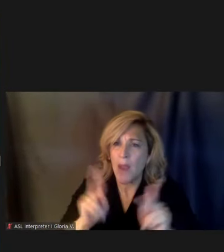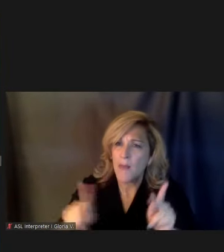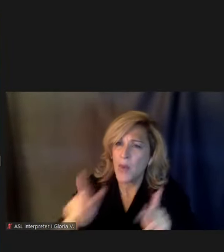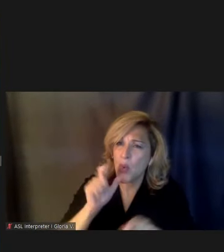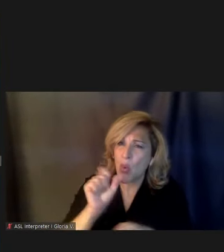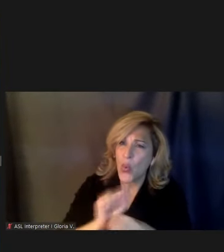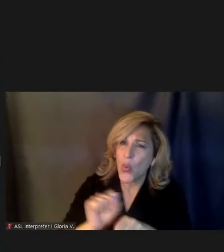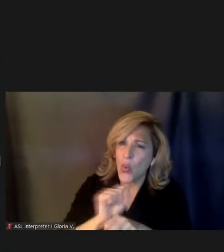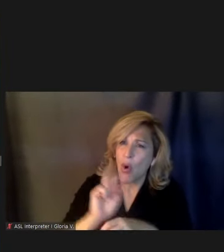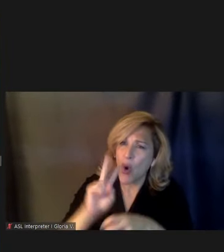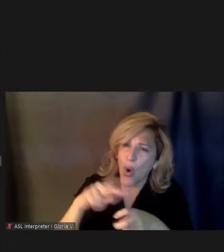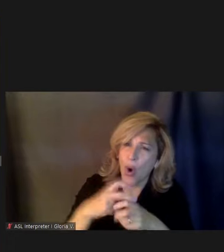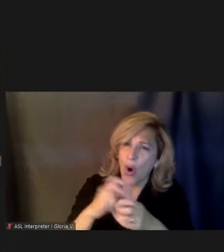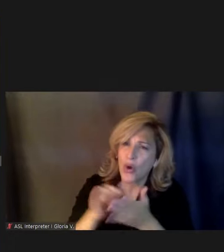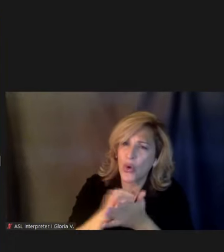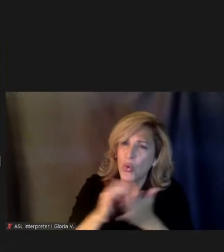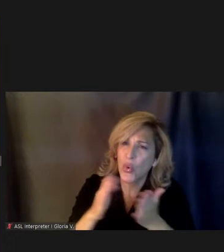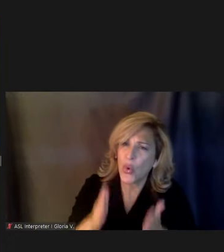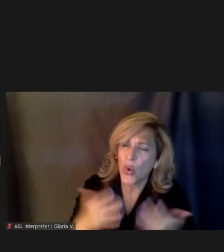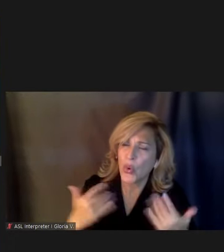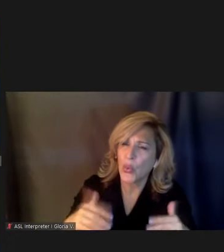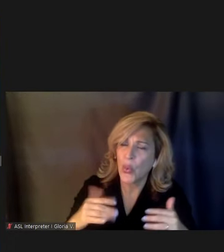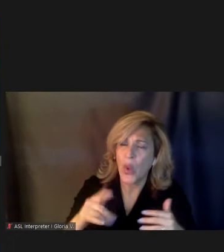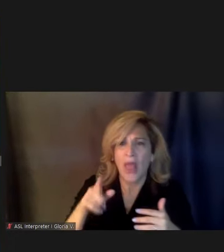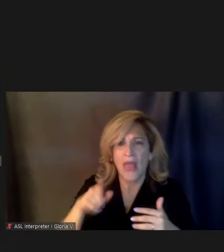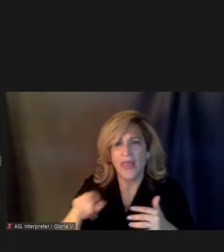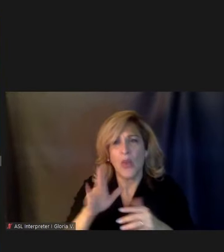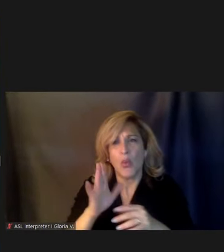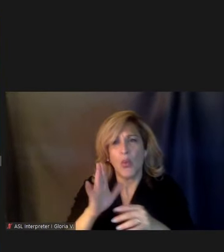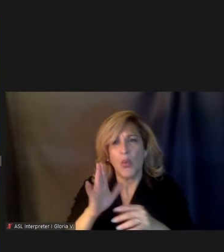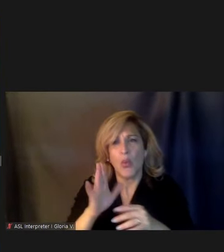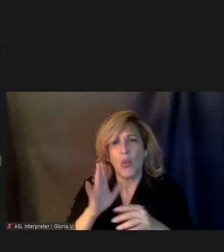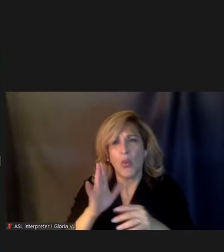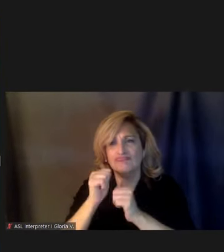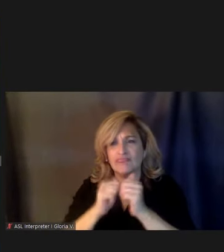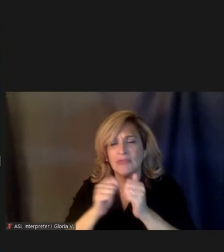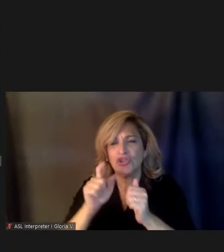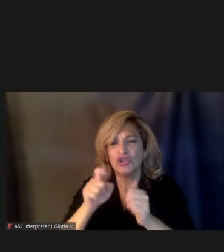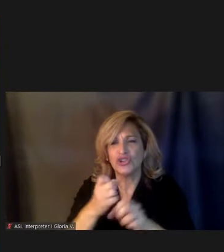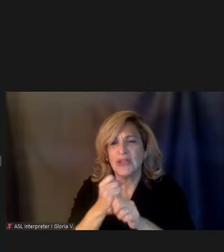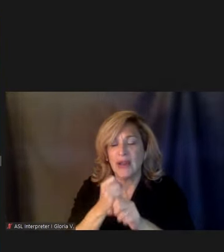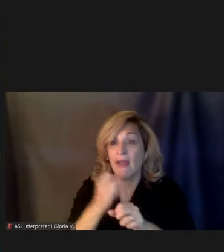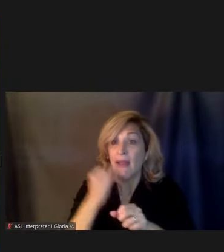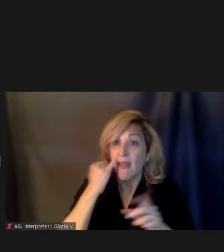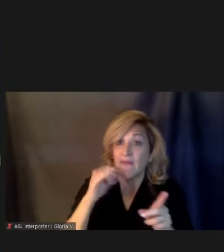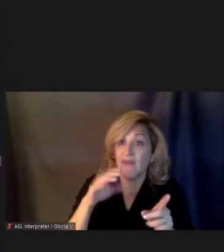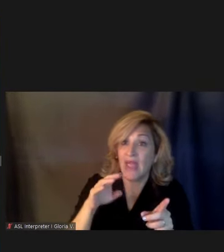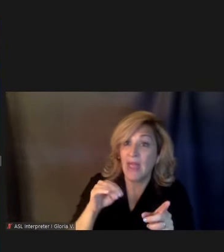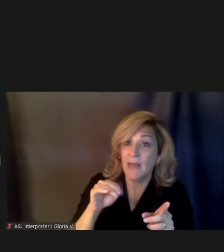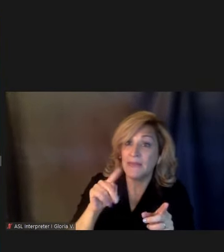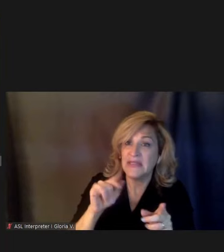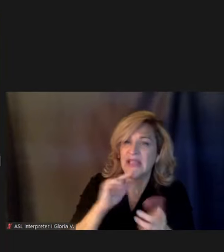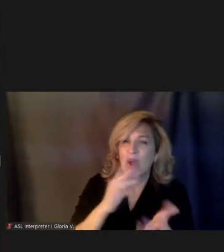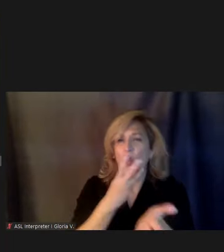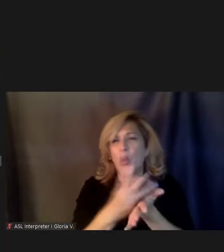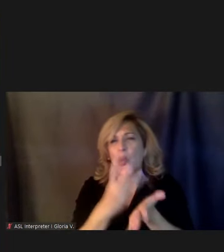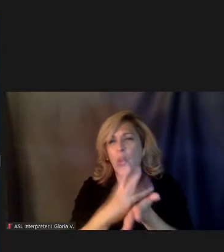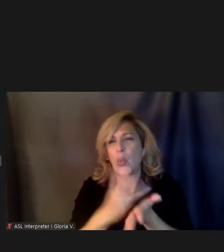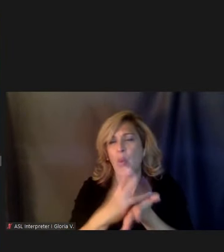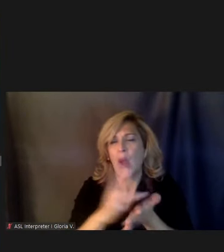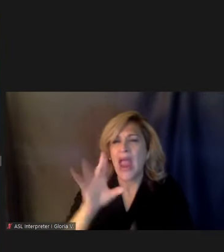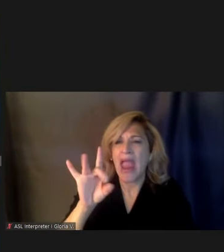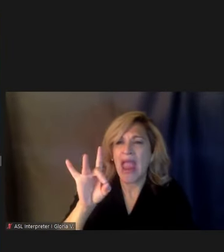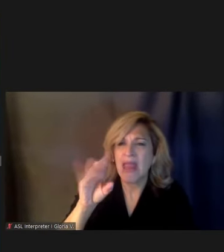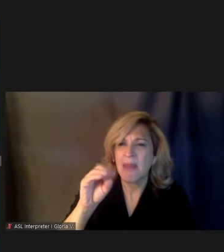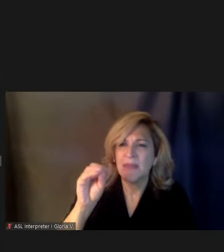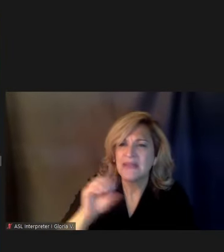York is never going to have the infrastructure it deserves as long as the MTA continues to waste 80% of its capital